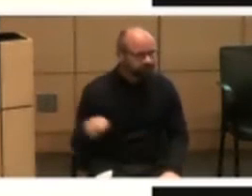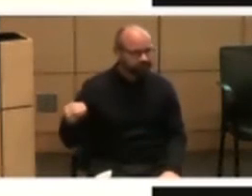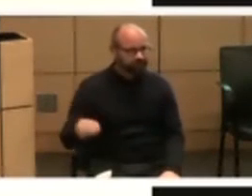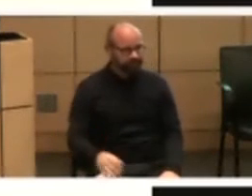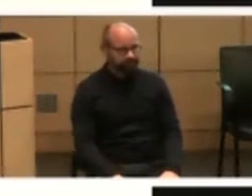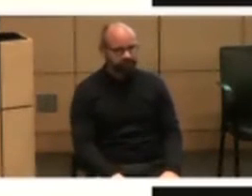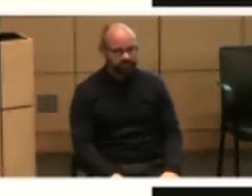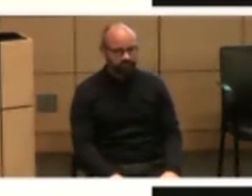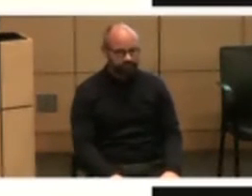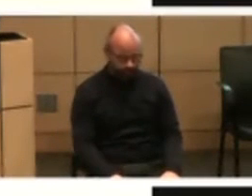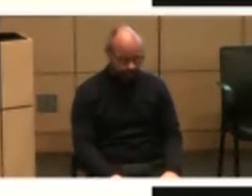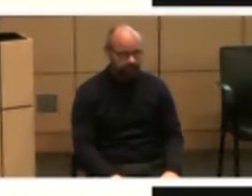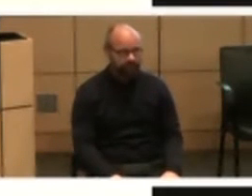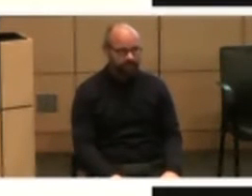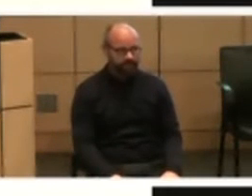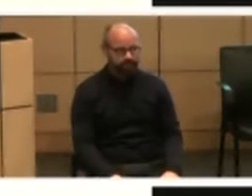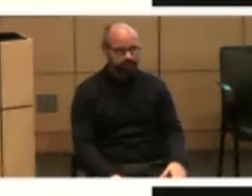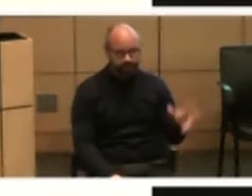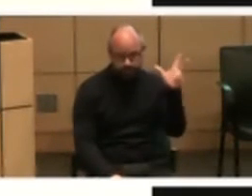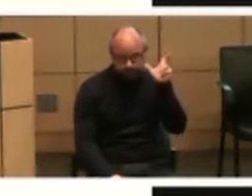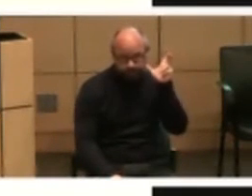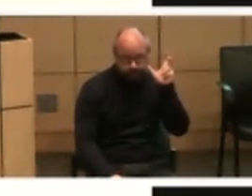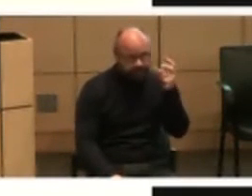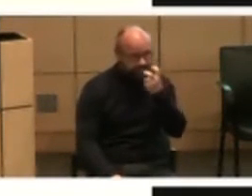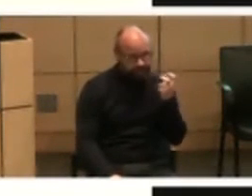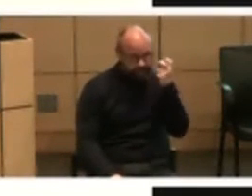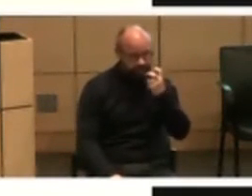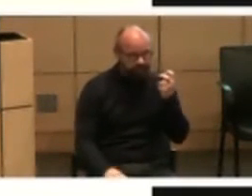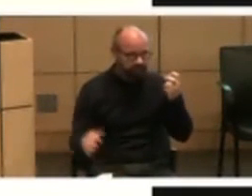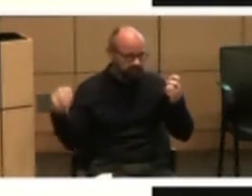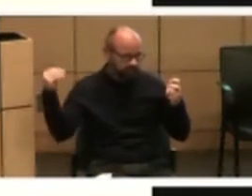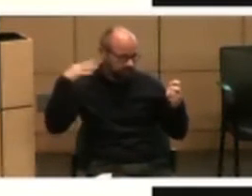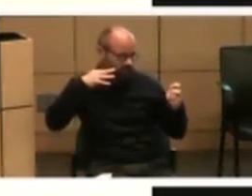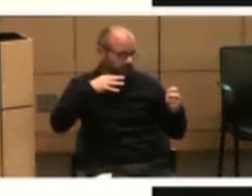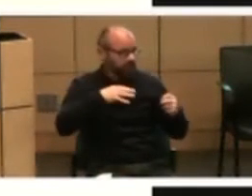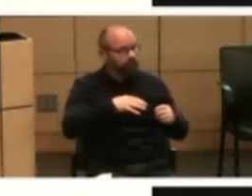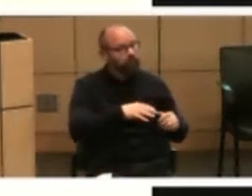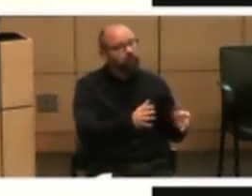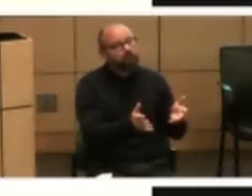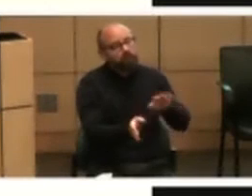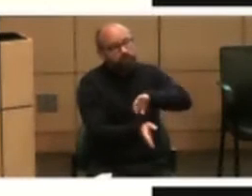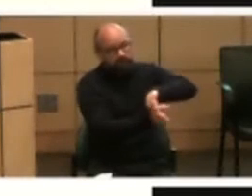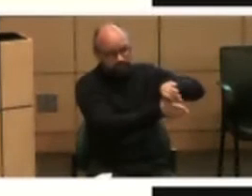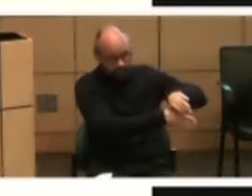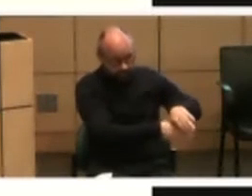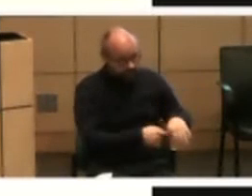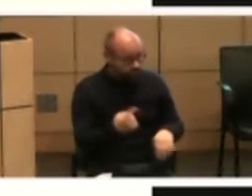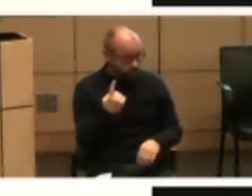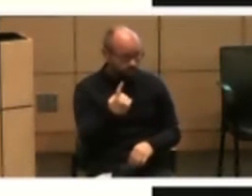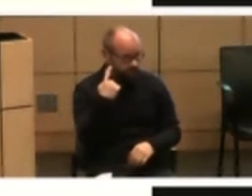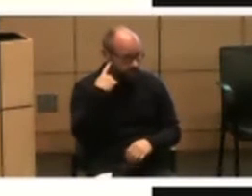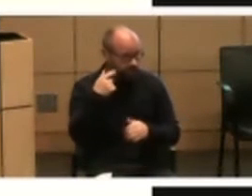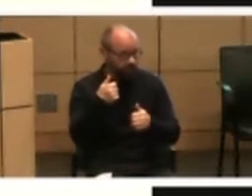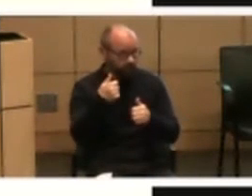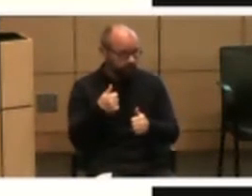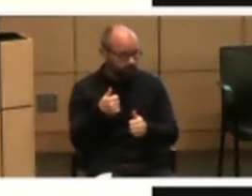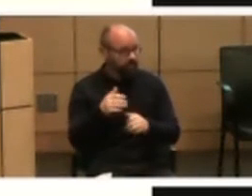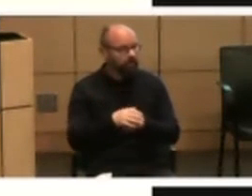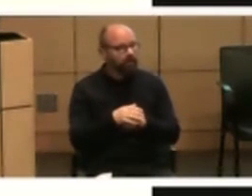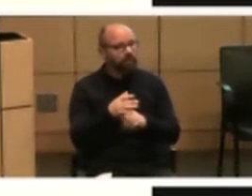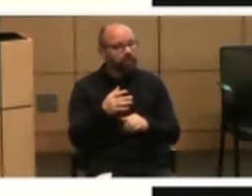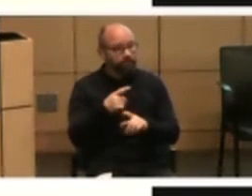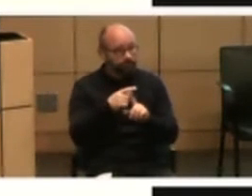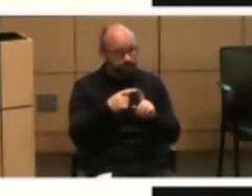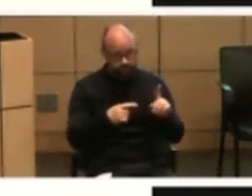with normal hearing. Okay? Then they looked at children with unilateral hearing loss, and they looked at 2 conditions. In one case, they had the target speech go to